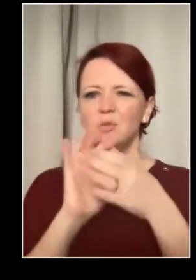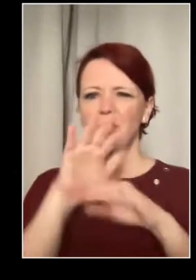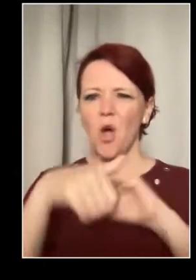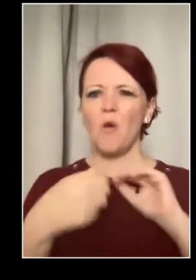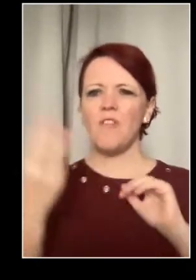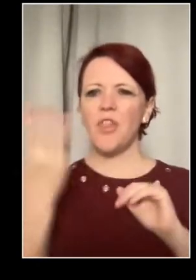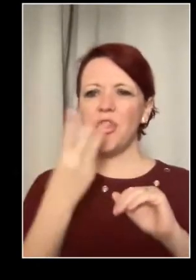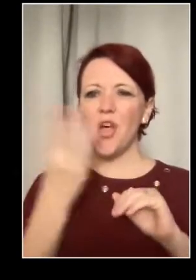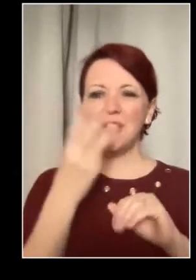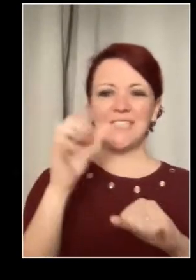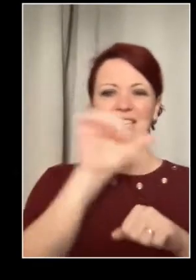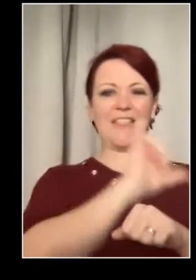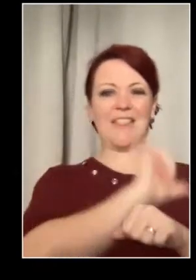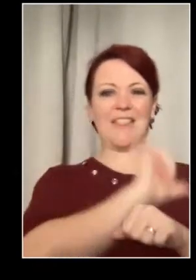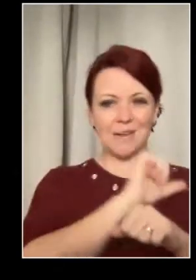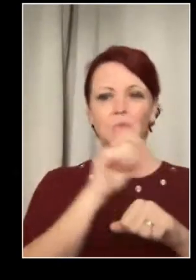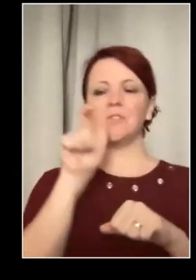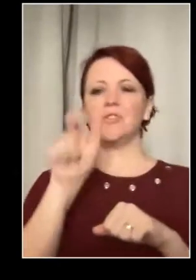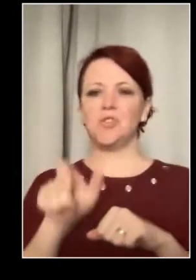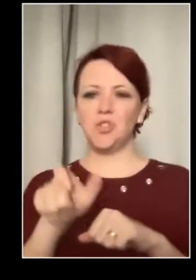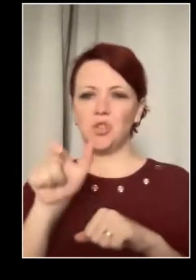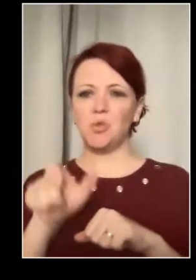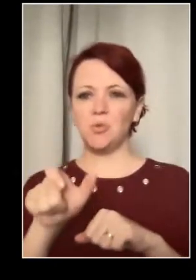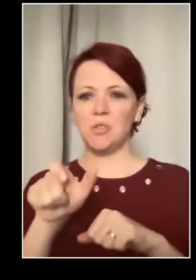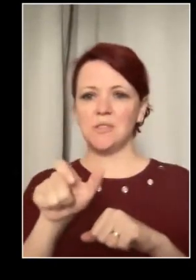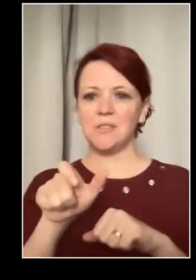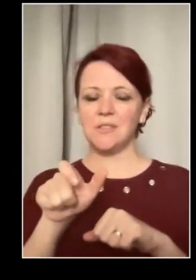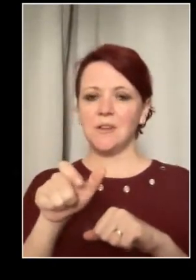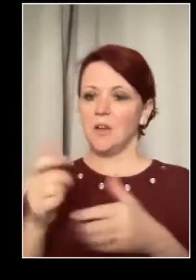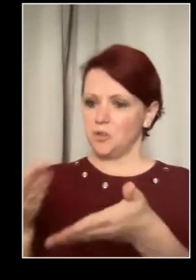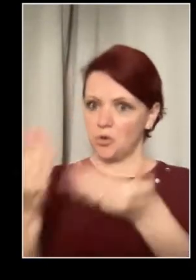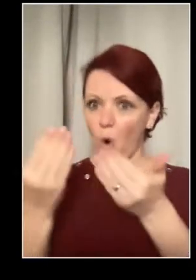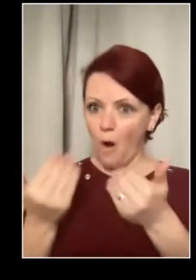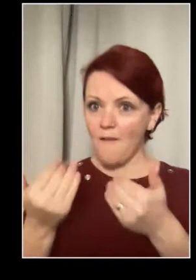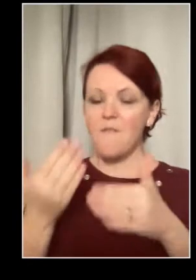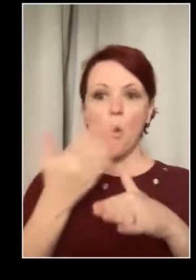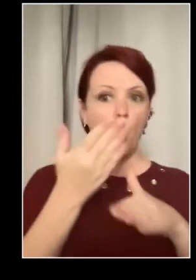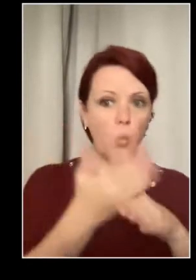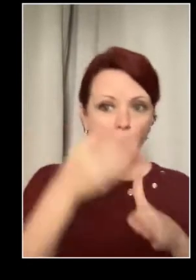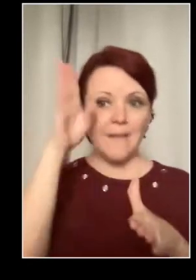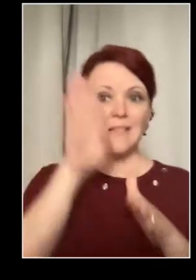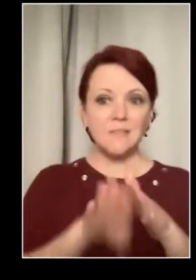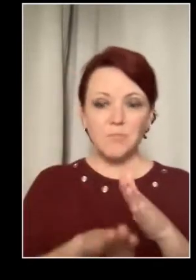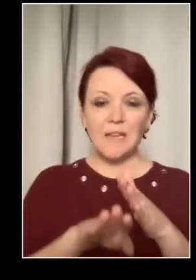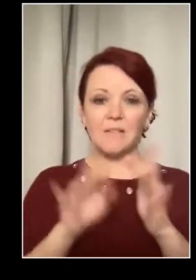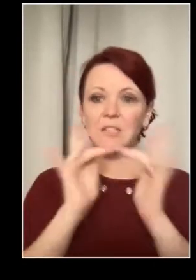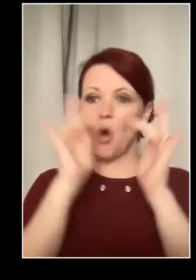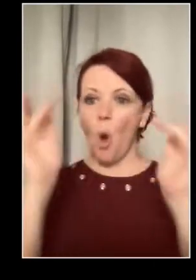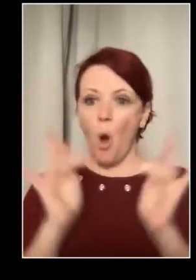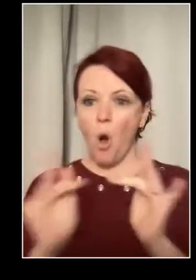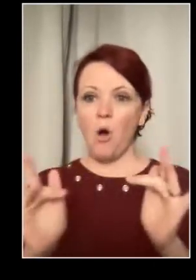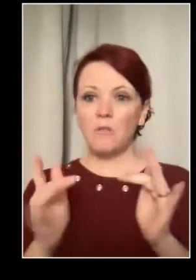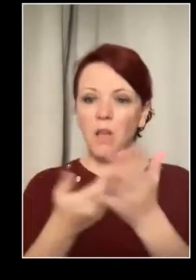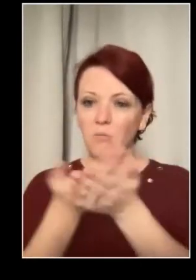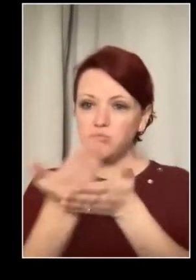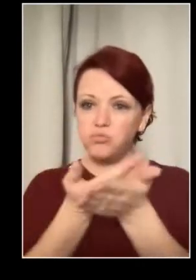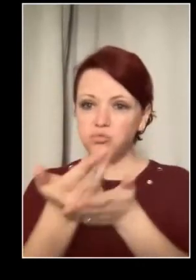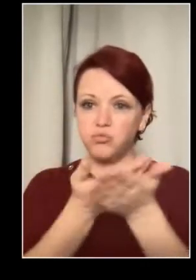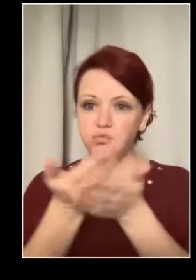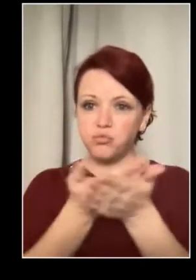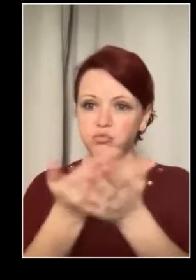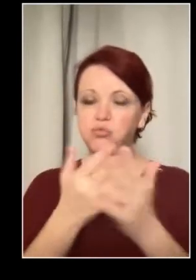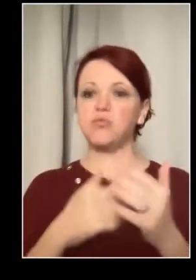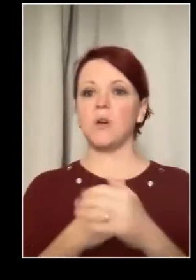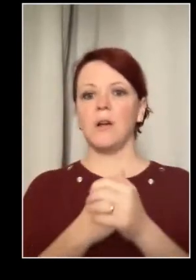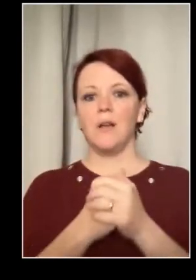April and August alone, providing work experience days, online webinars, and much, much more, absolutely smashing through our